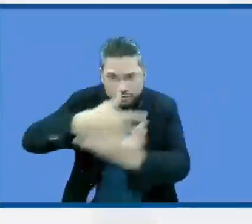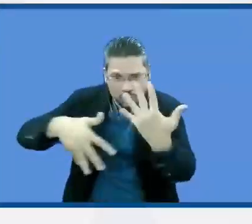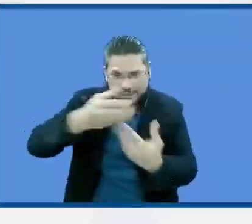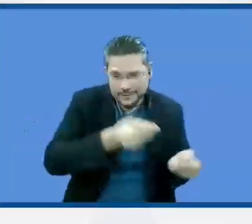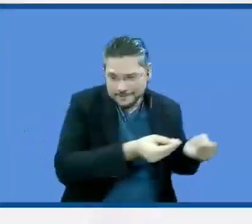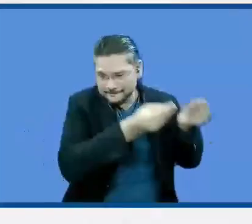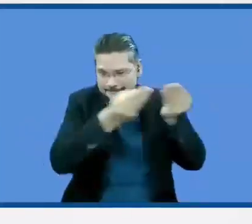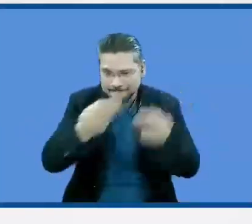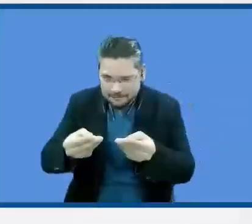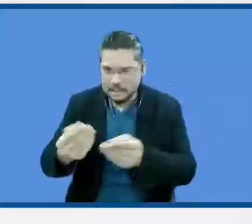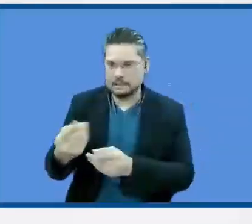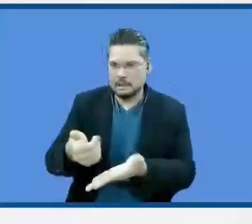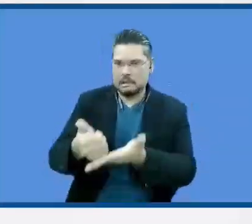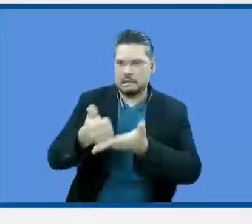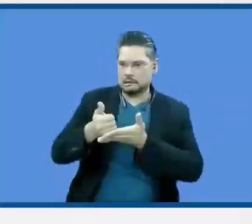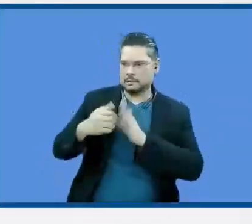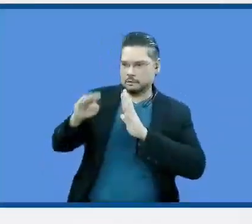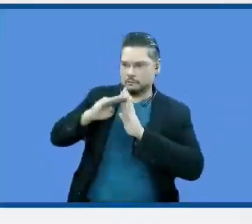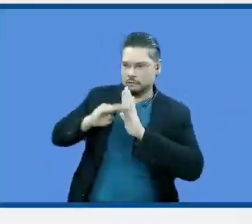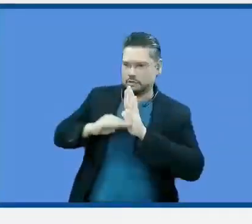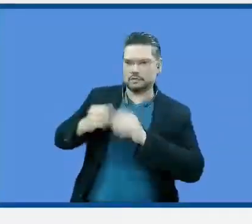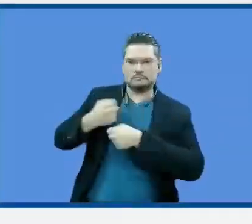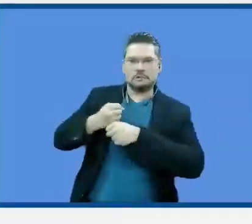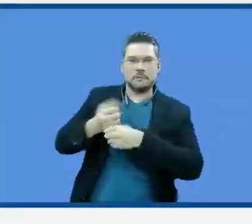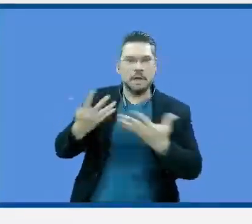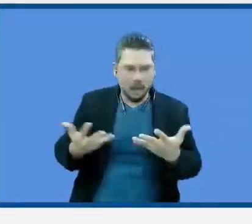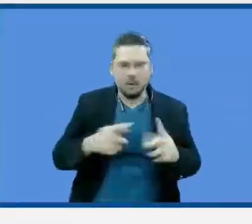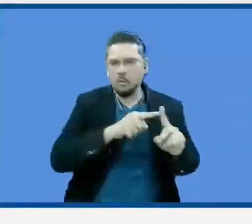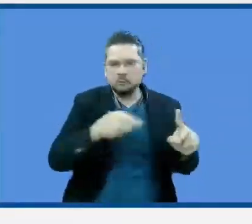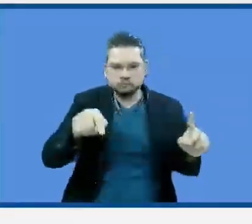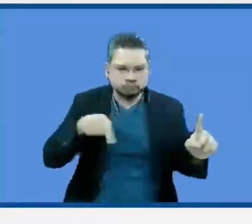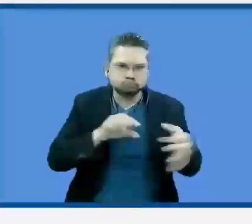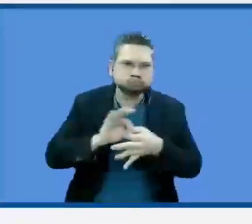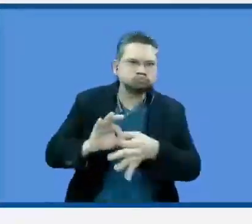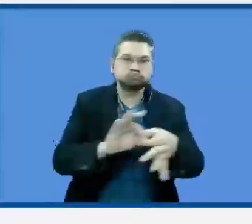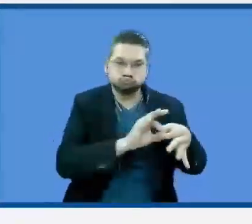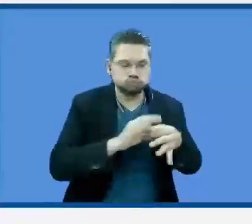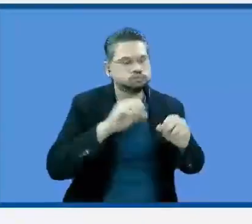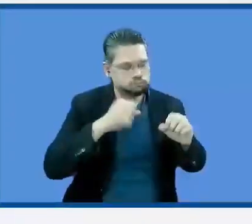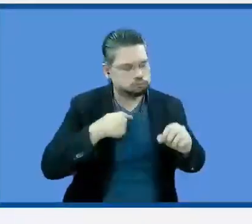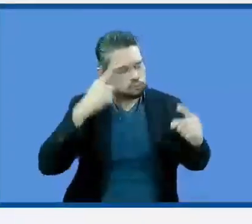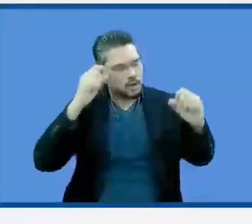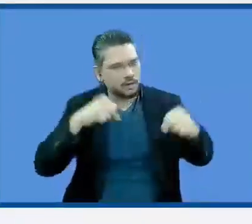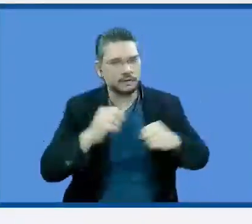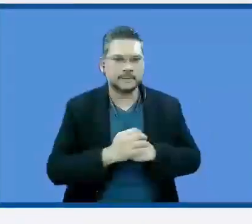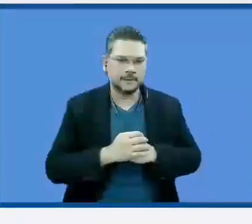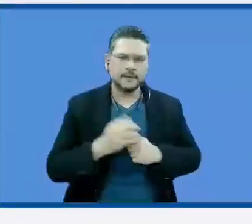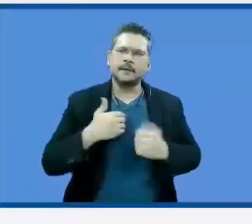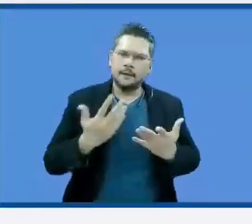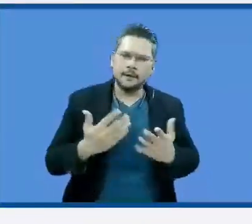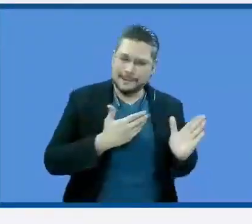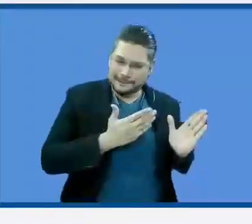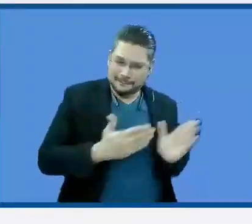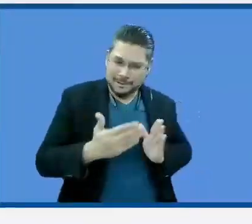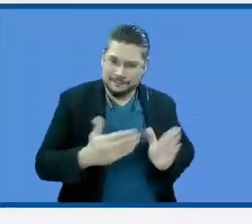area that we need to be looking into. So let's talk about preparedness. Effective disaster preparedness requires